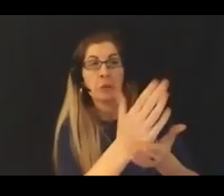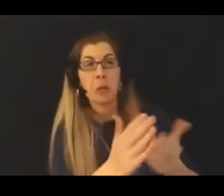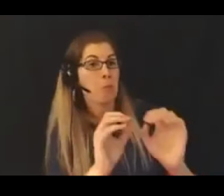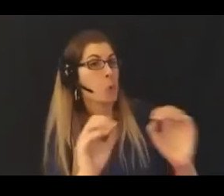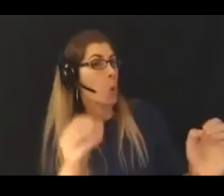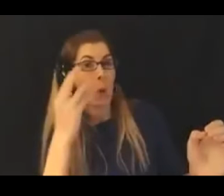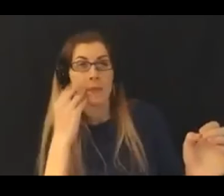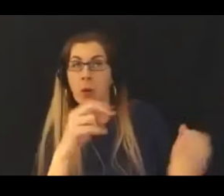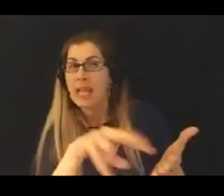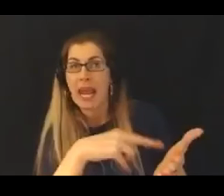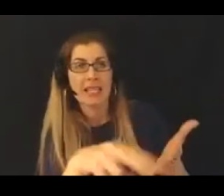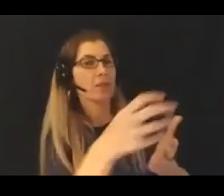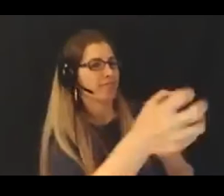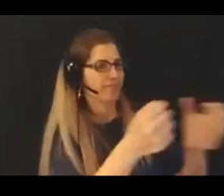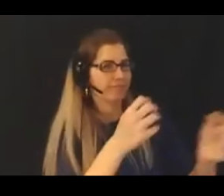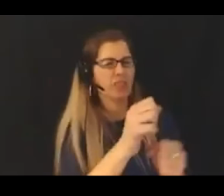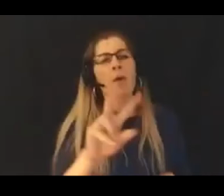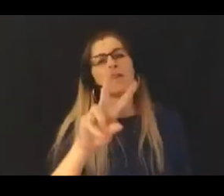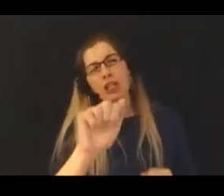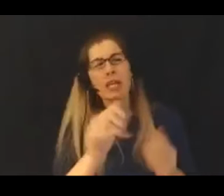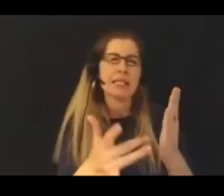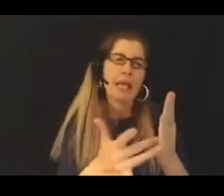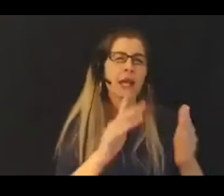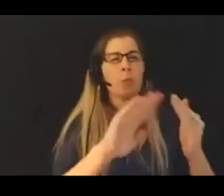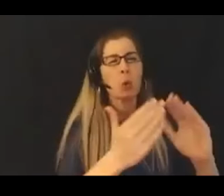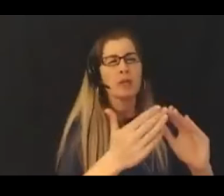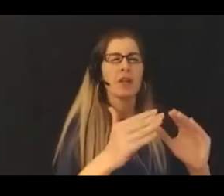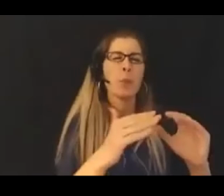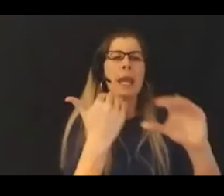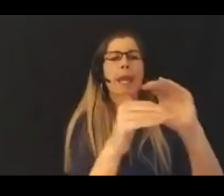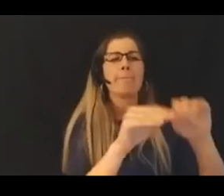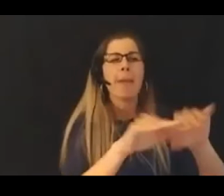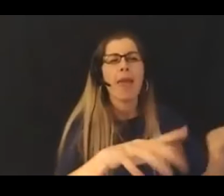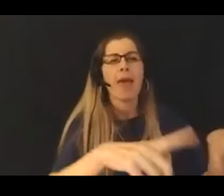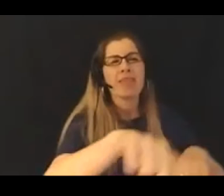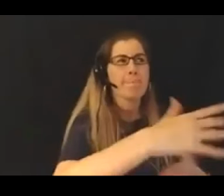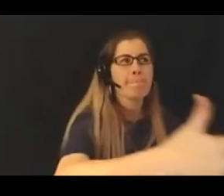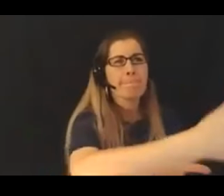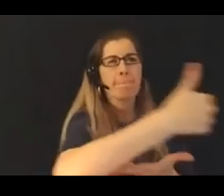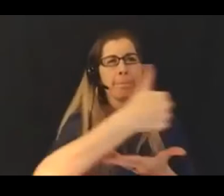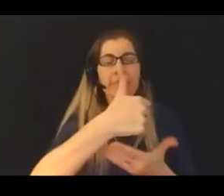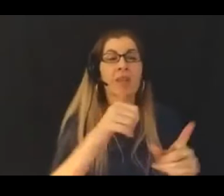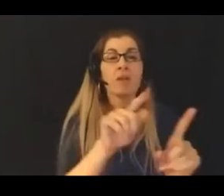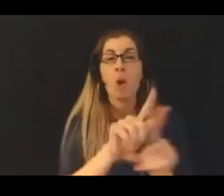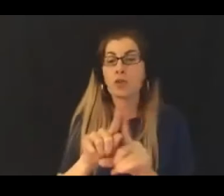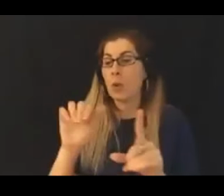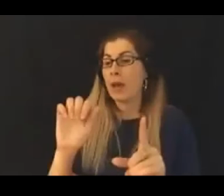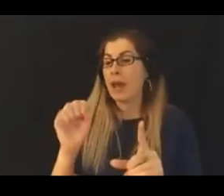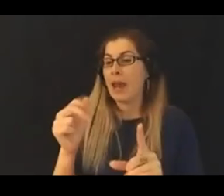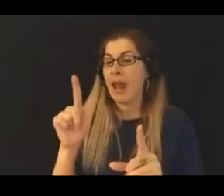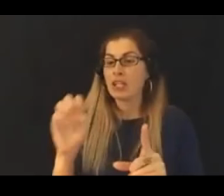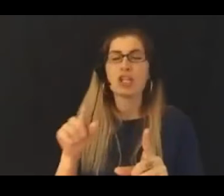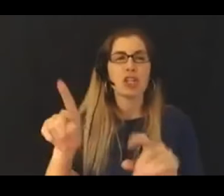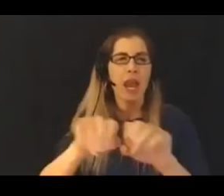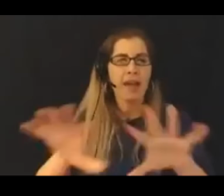So we reached out to the Virginia Tech community through email avenues, and then also Ashley advertised on